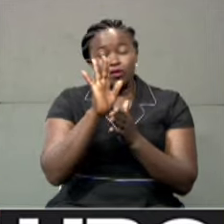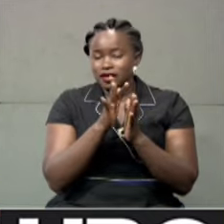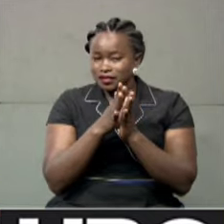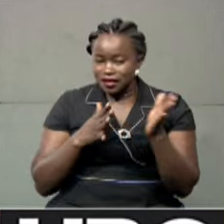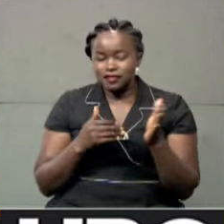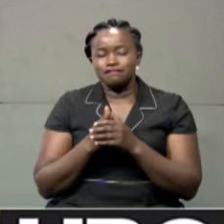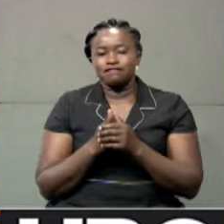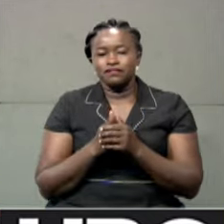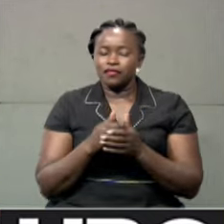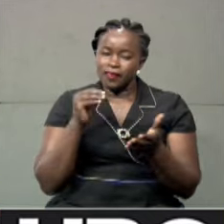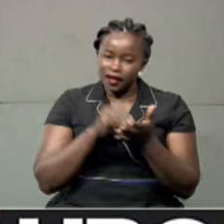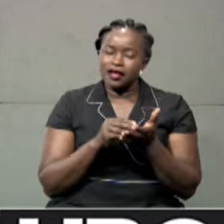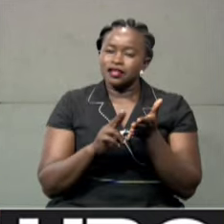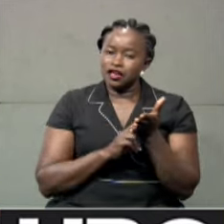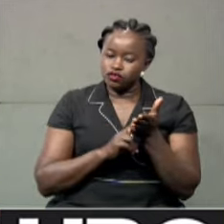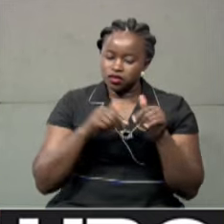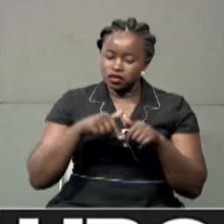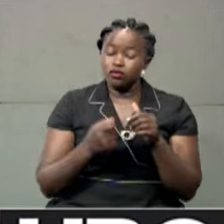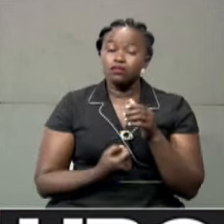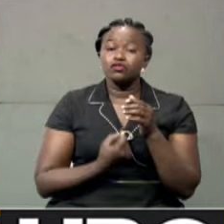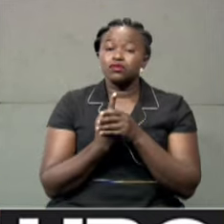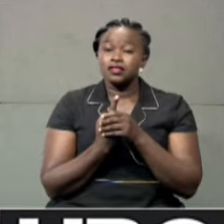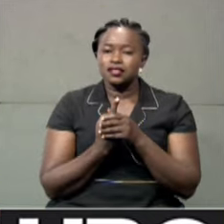also want to take this opportunity